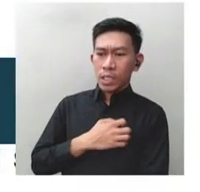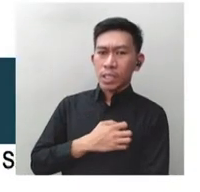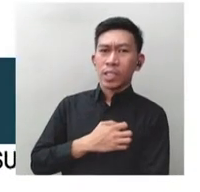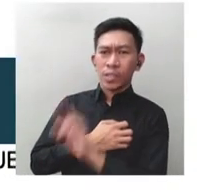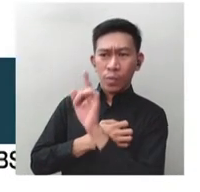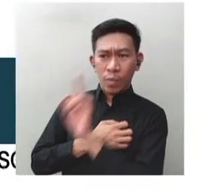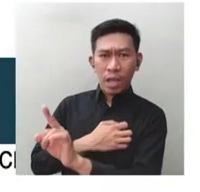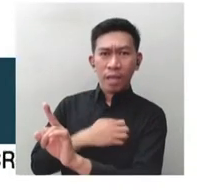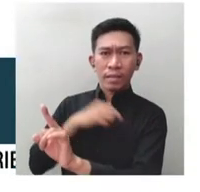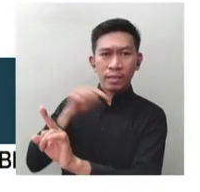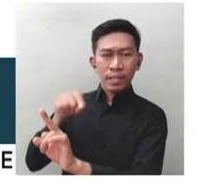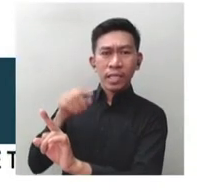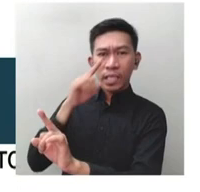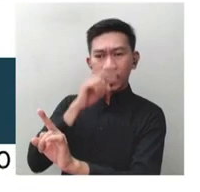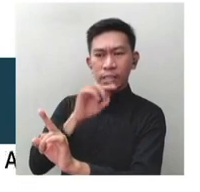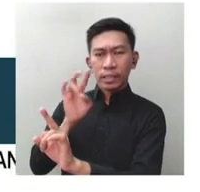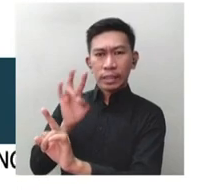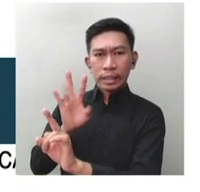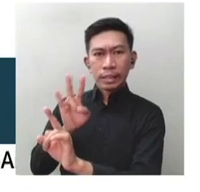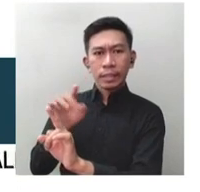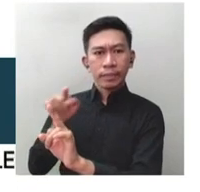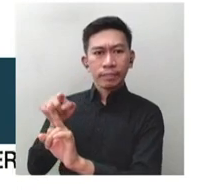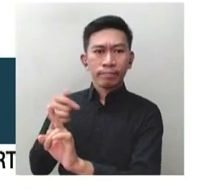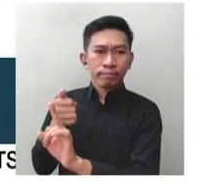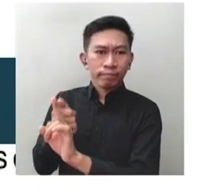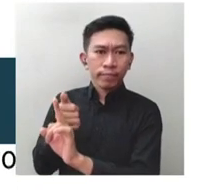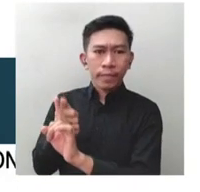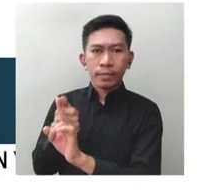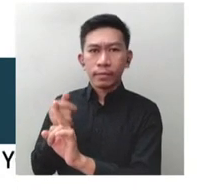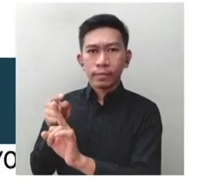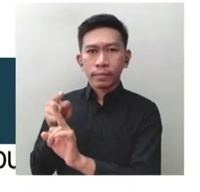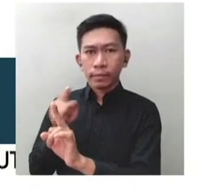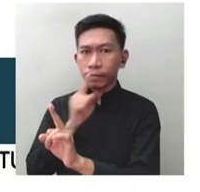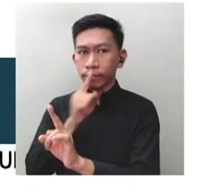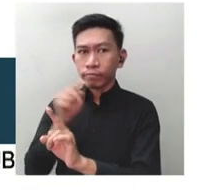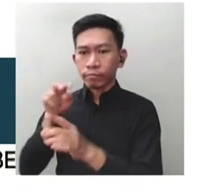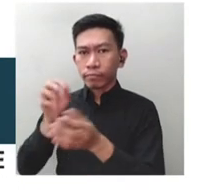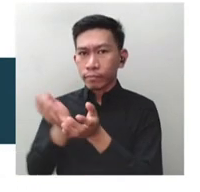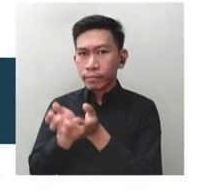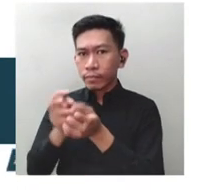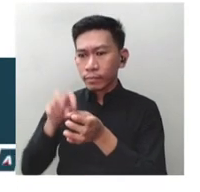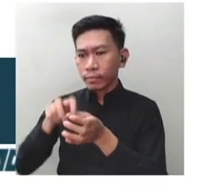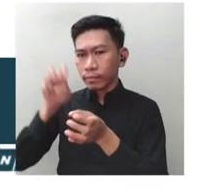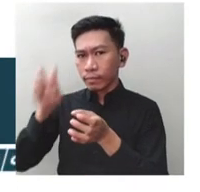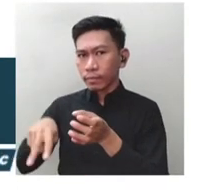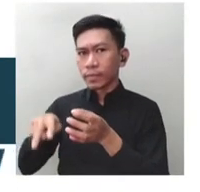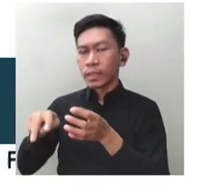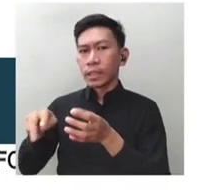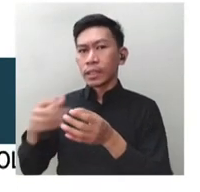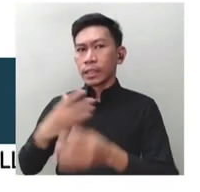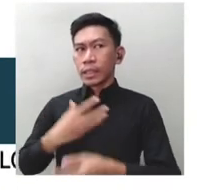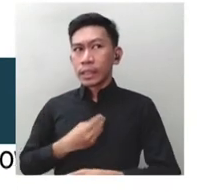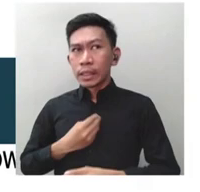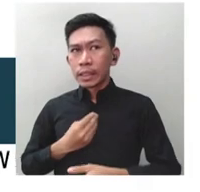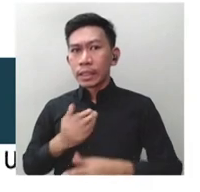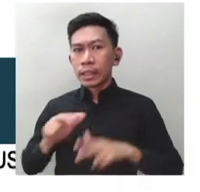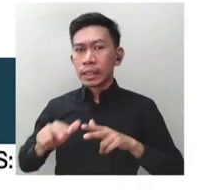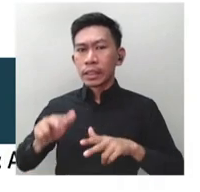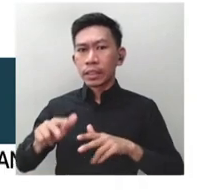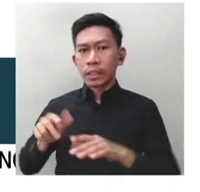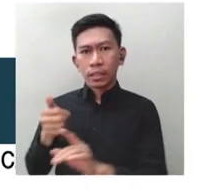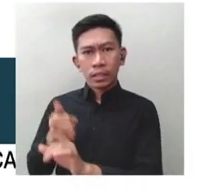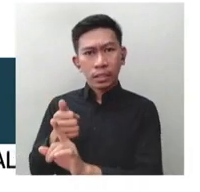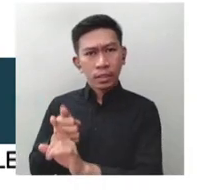who just tried, or who dove into the water out of fear. Jem Boy wasn't armed, was